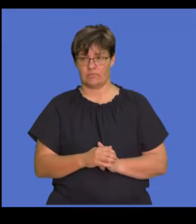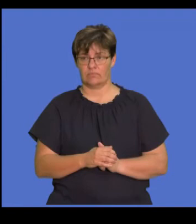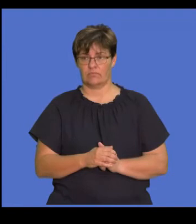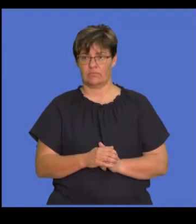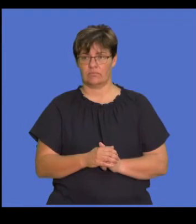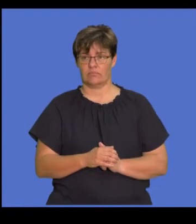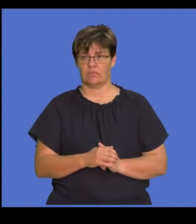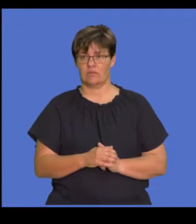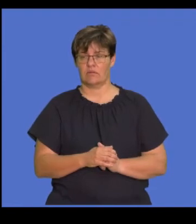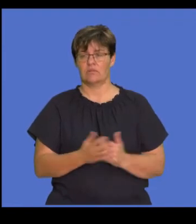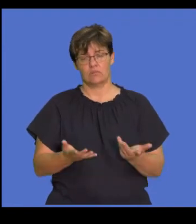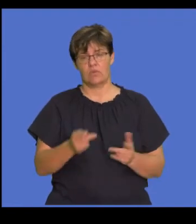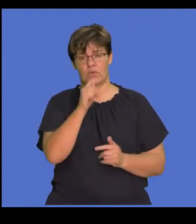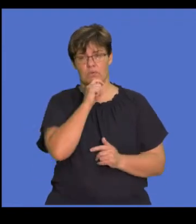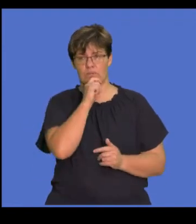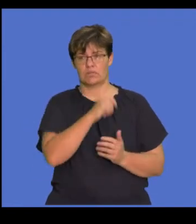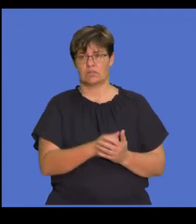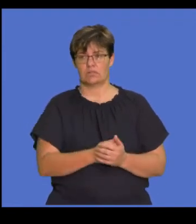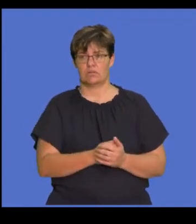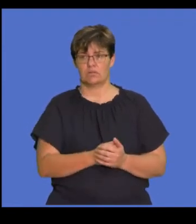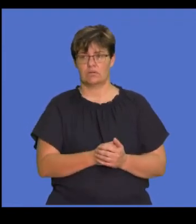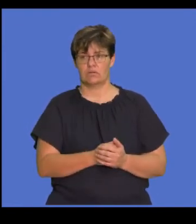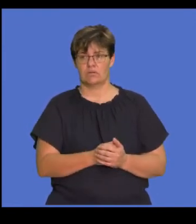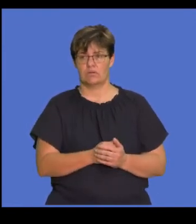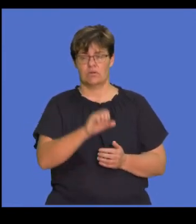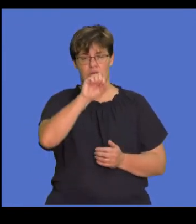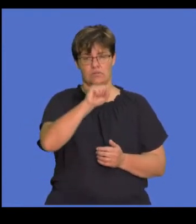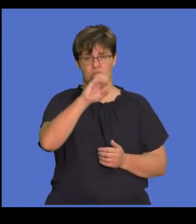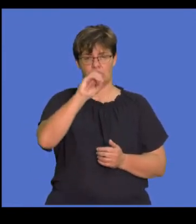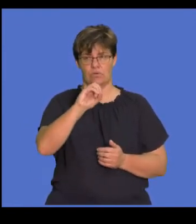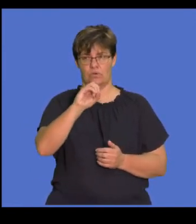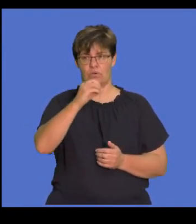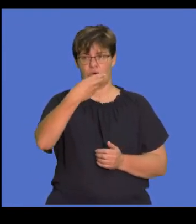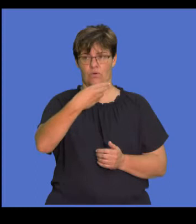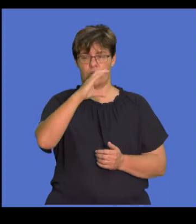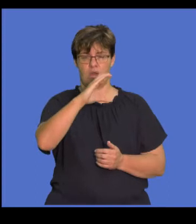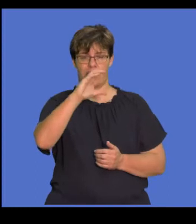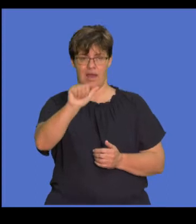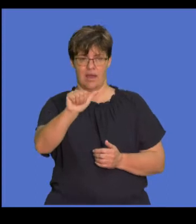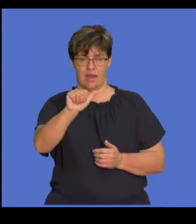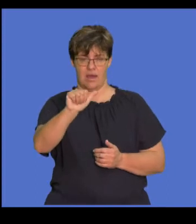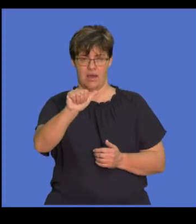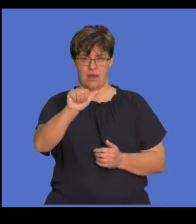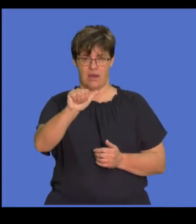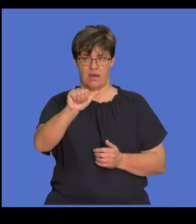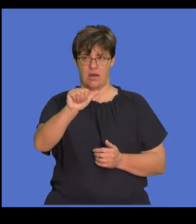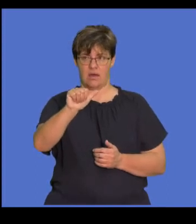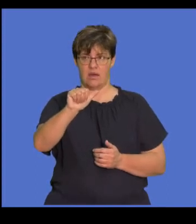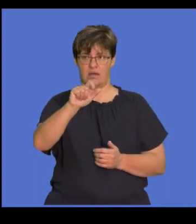other word that we normally use. So at times, maybe you can use the so car,